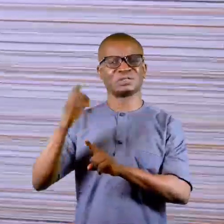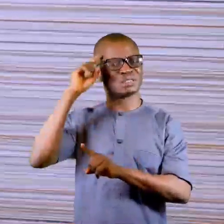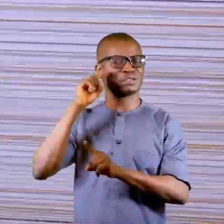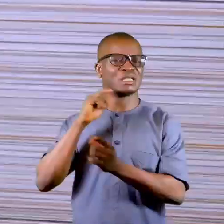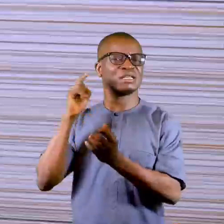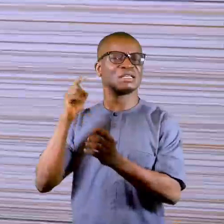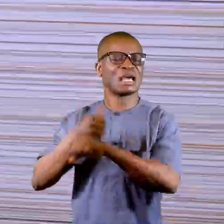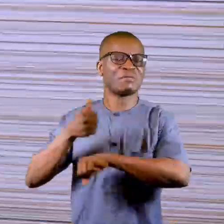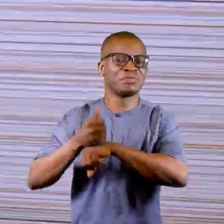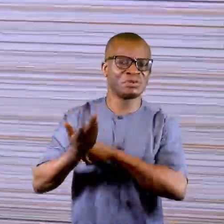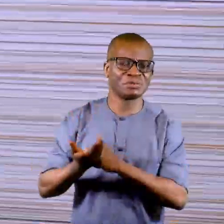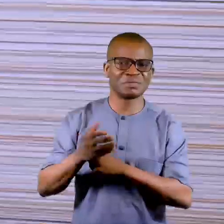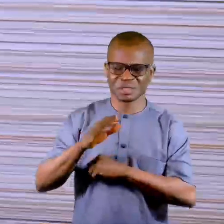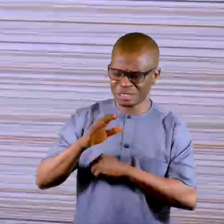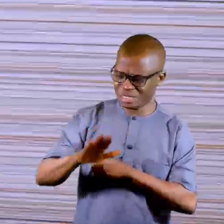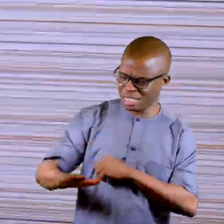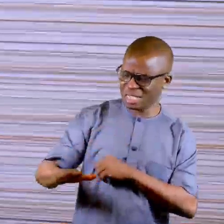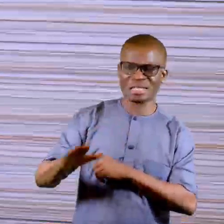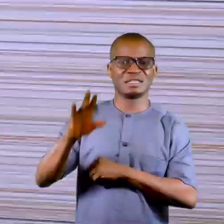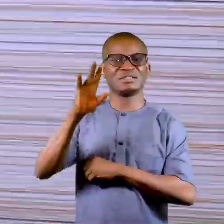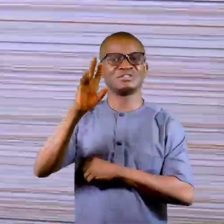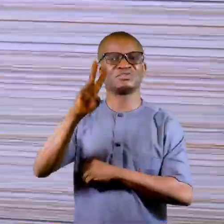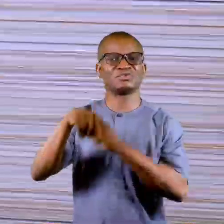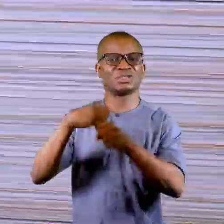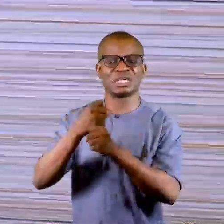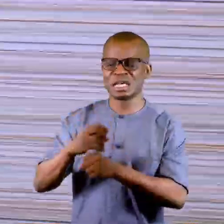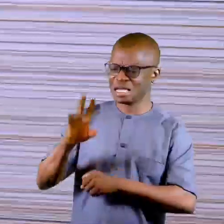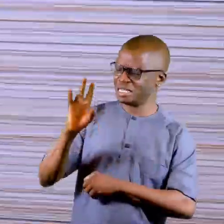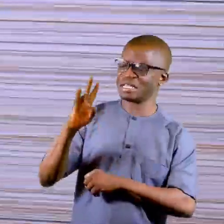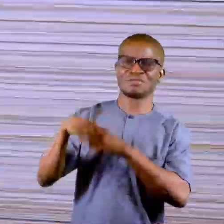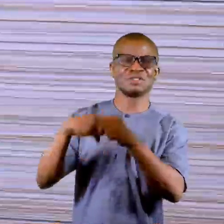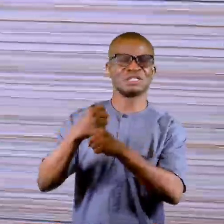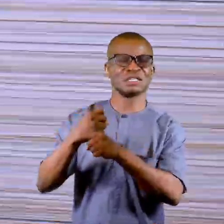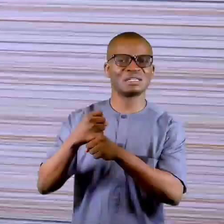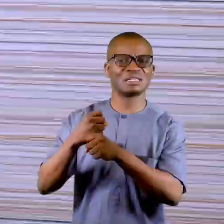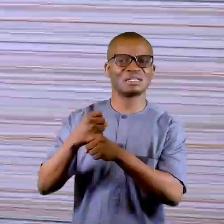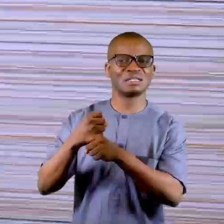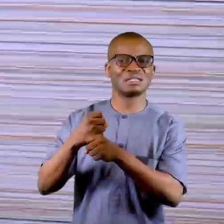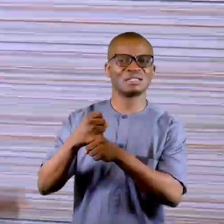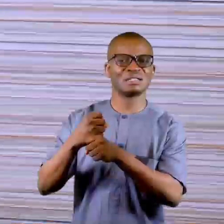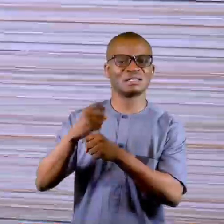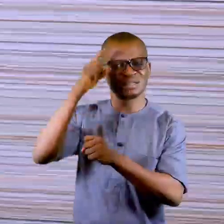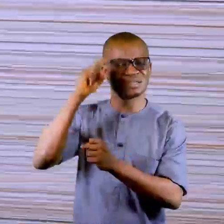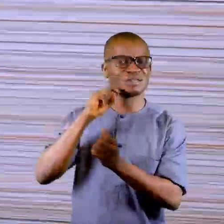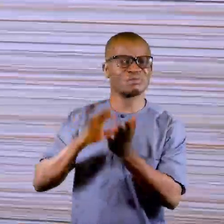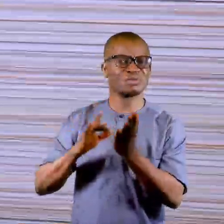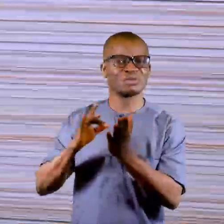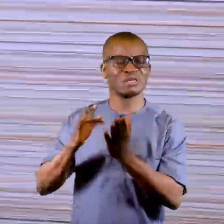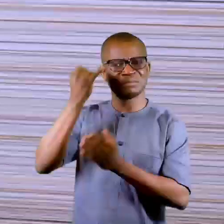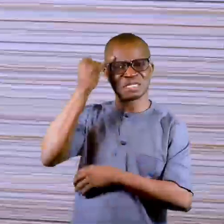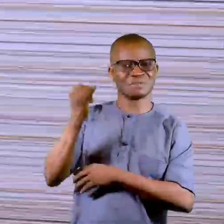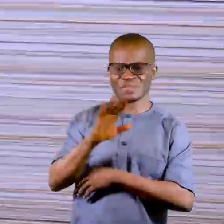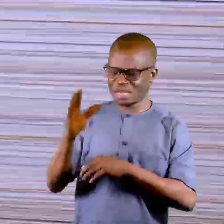abused. A child that is 2 years, a child that is 7 years, and you can even imagine their system has